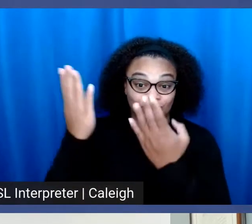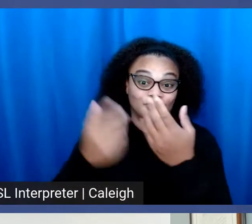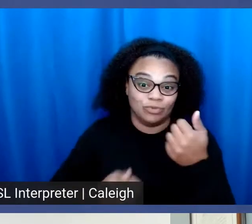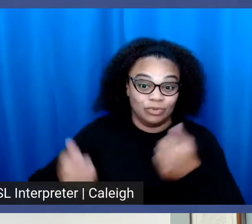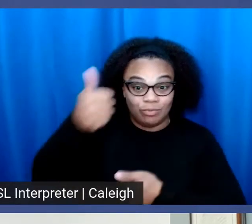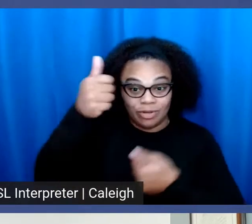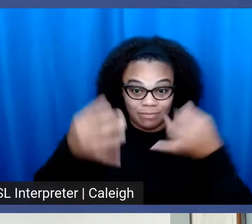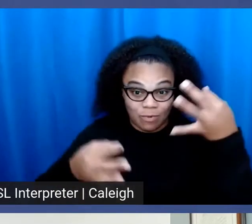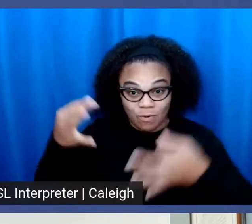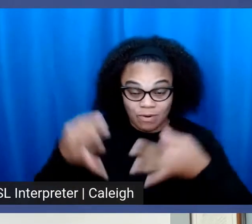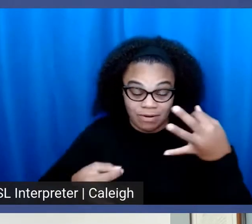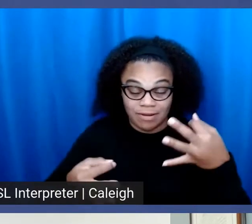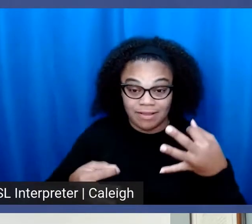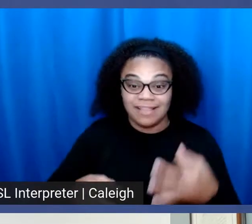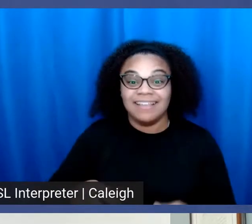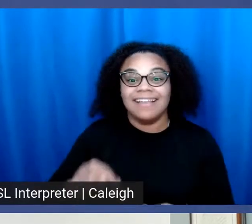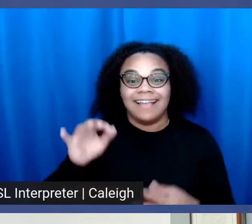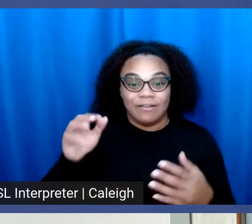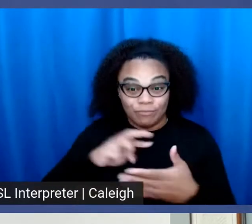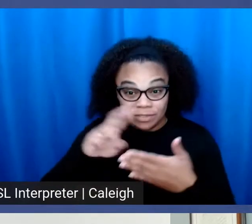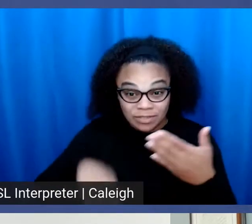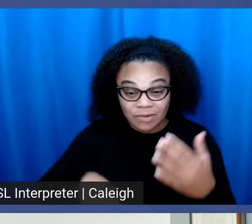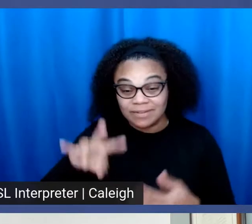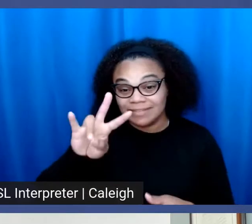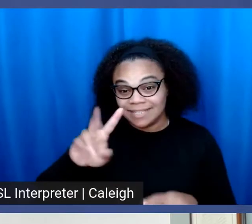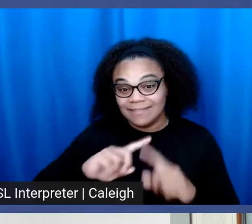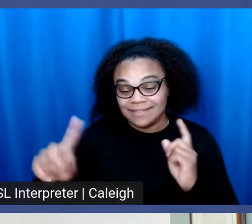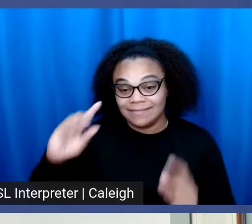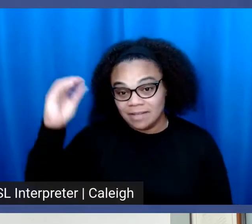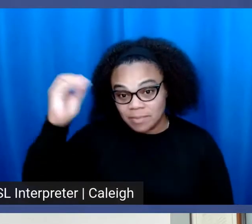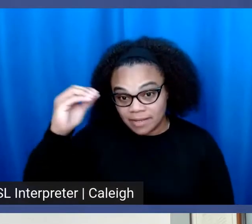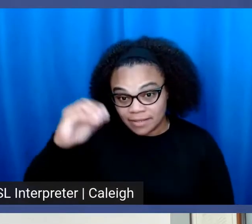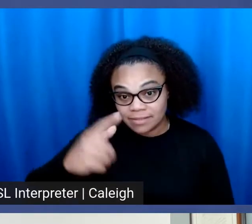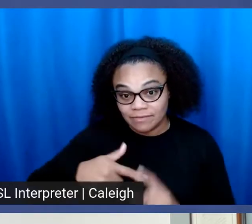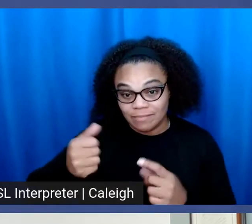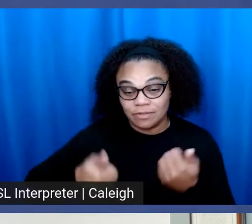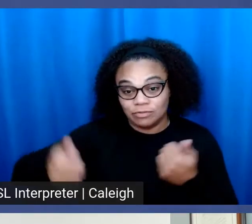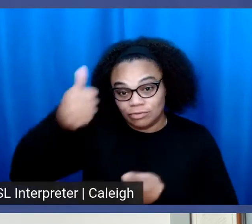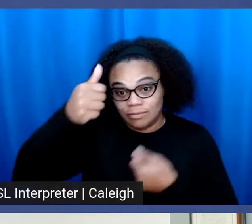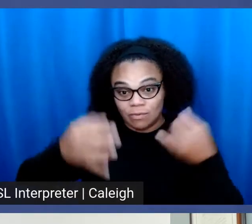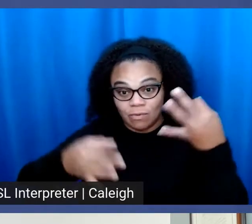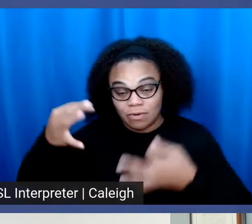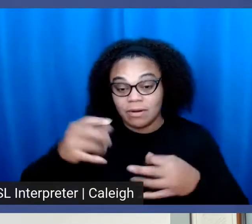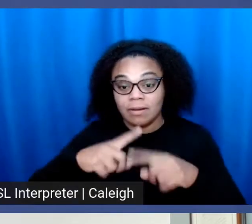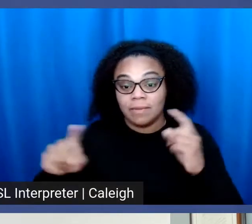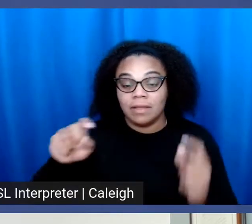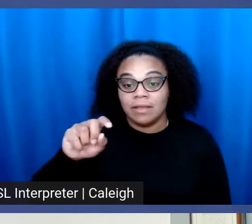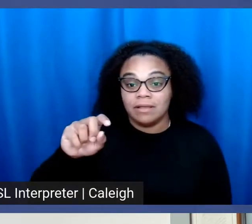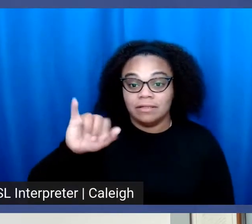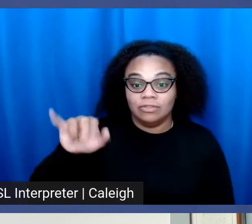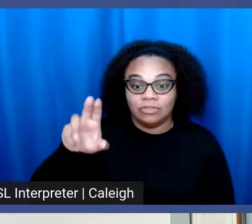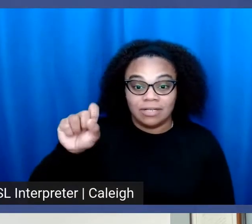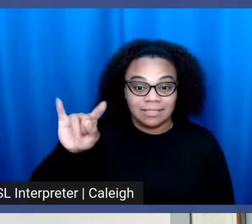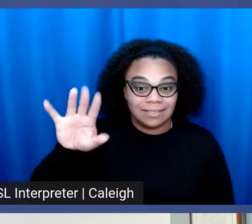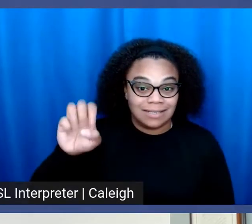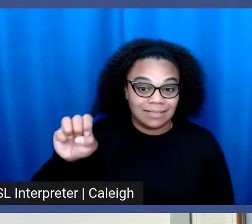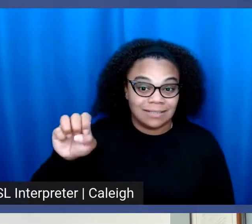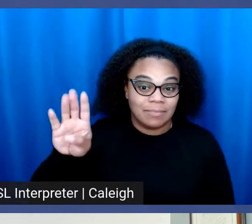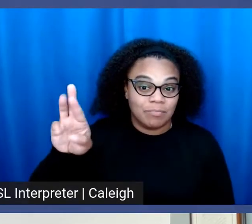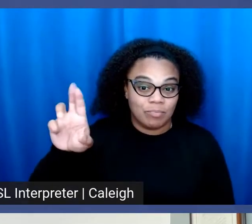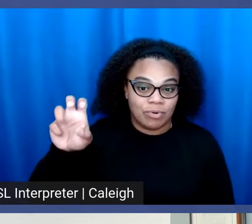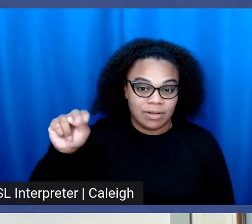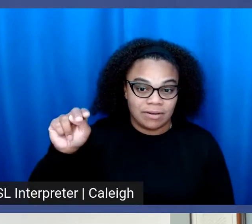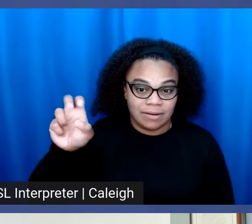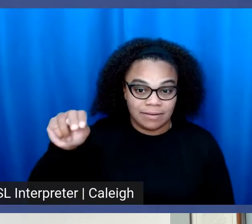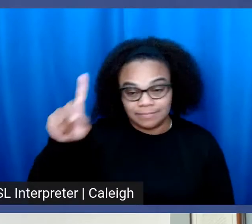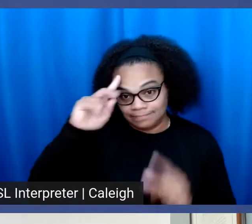by this ruling, but the plurality led by Justice William Brennan finds that the